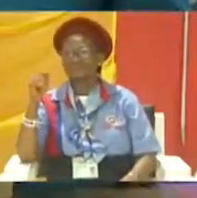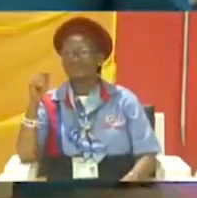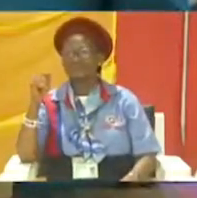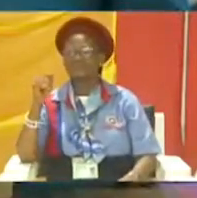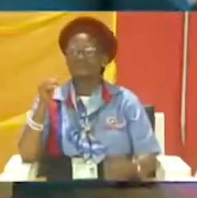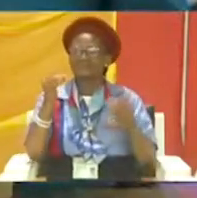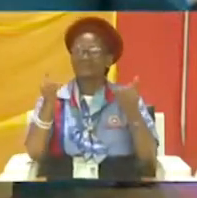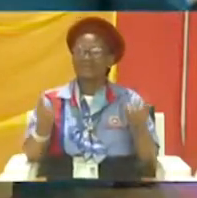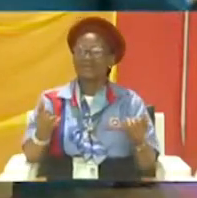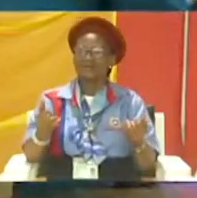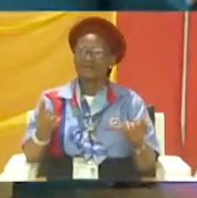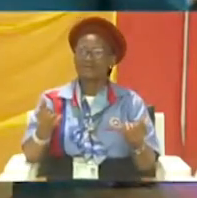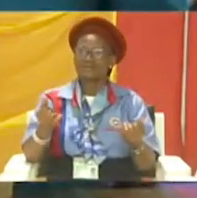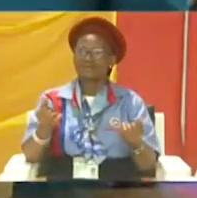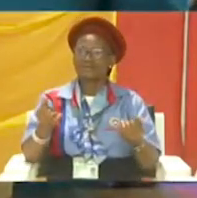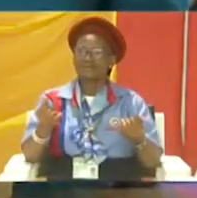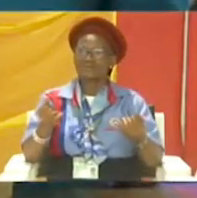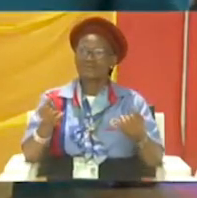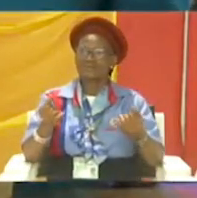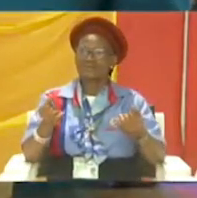Now,